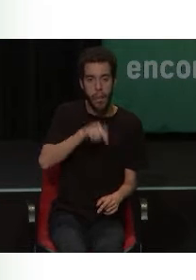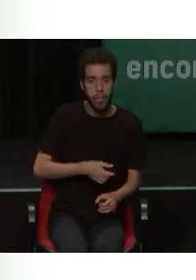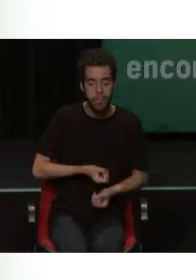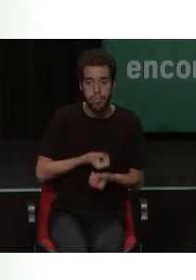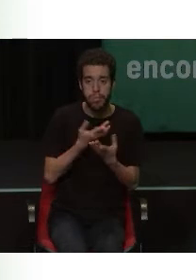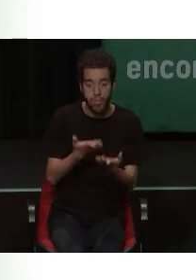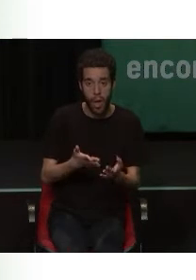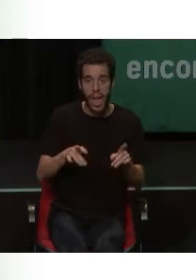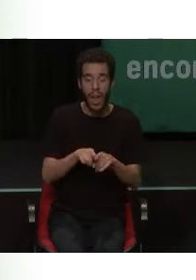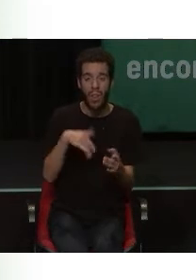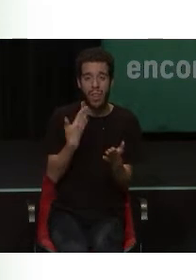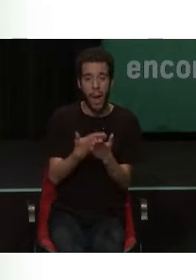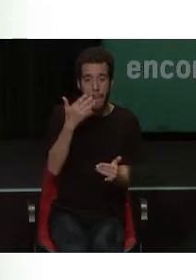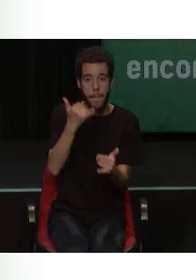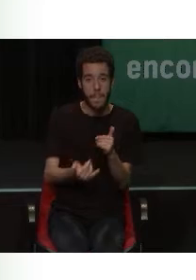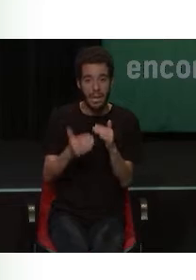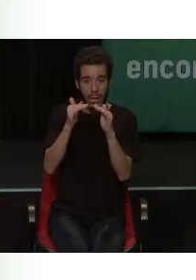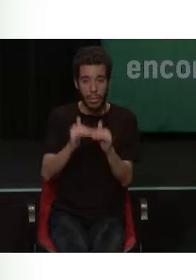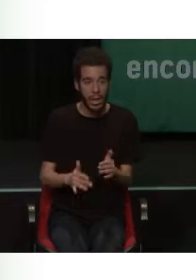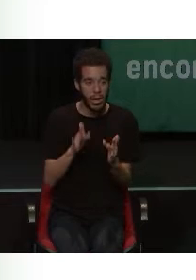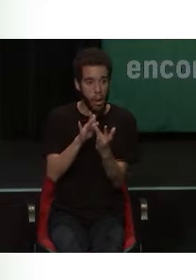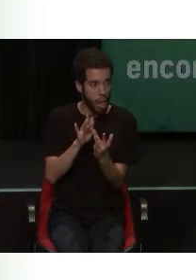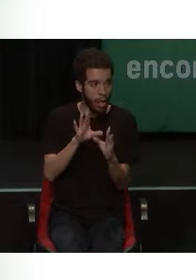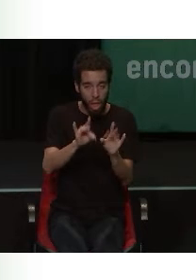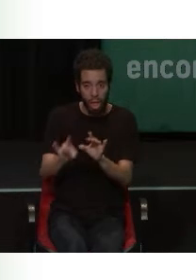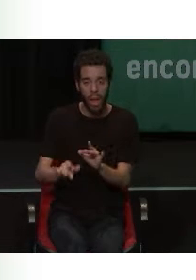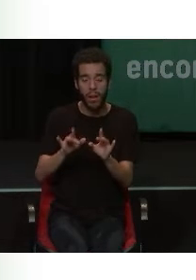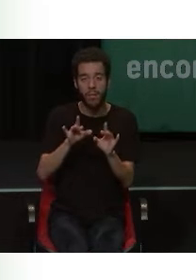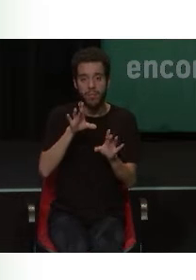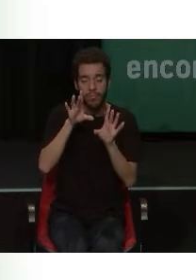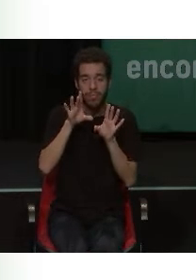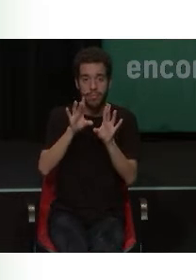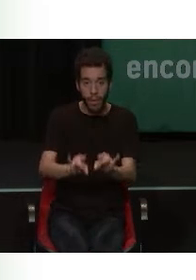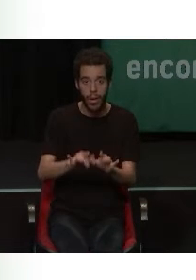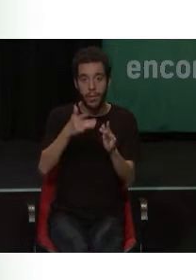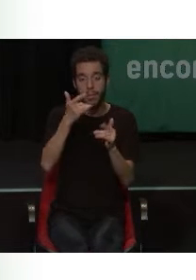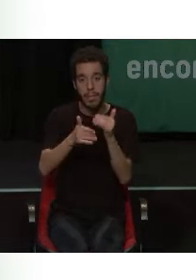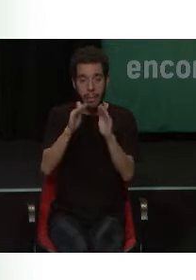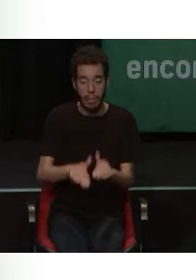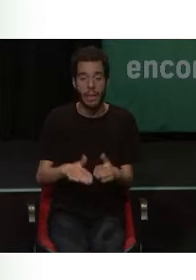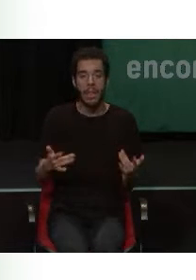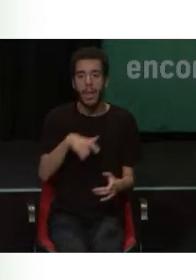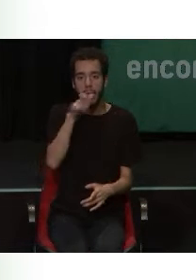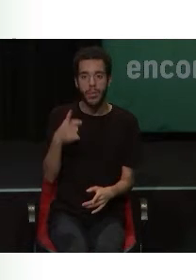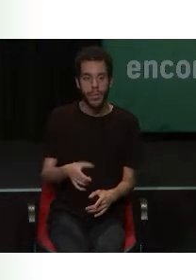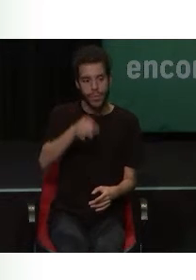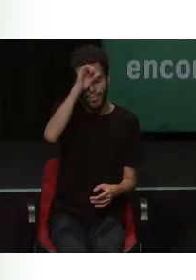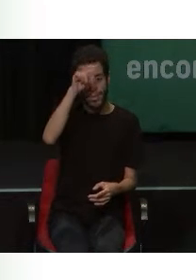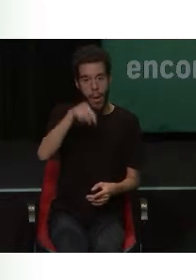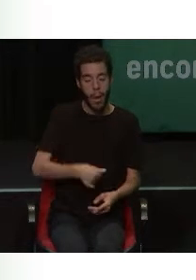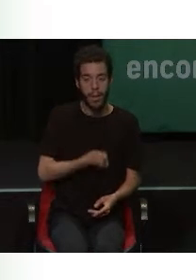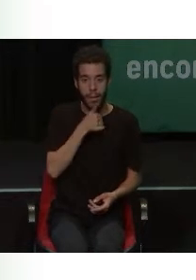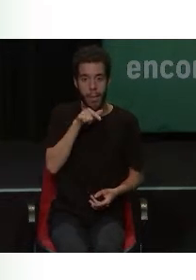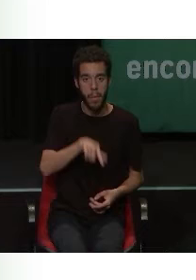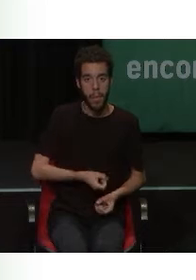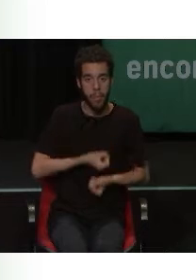impulsiveness, tend to involve less in risk behaviors. The more the fear increases, the most